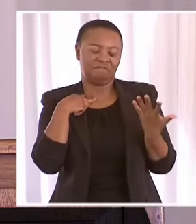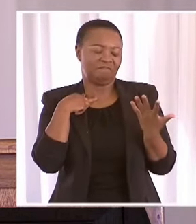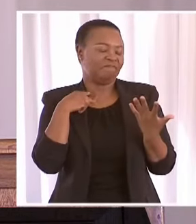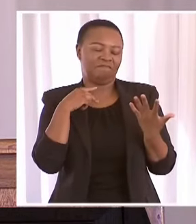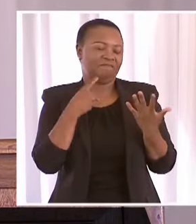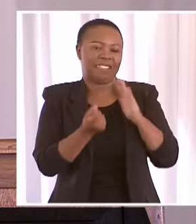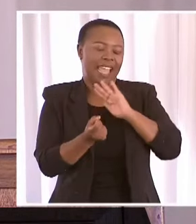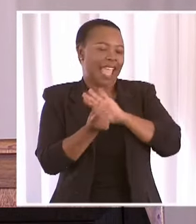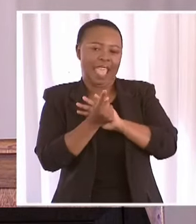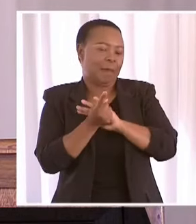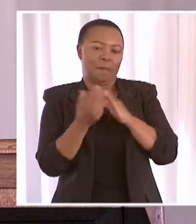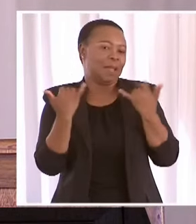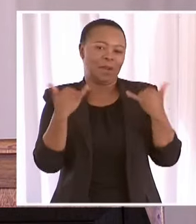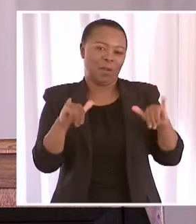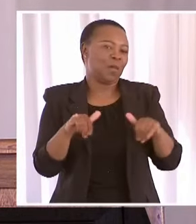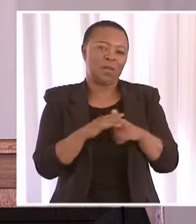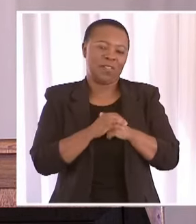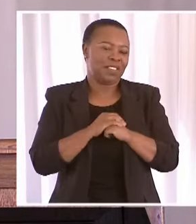never happened.